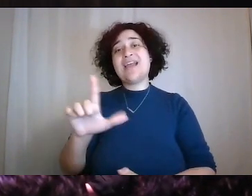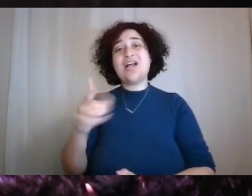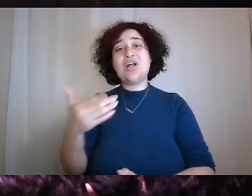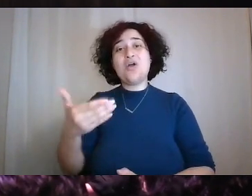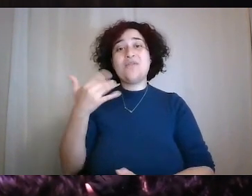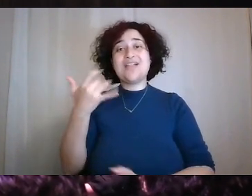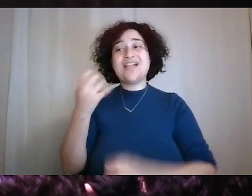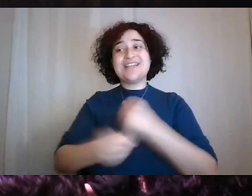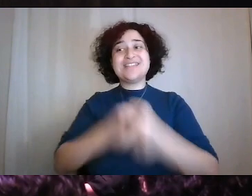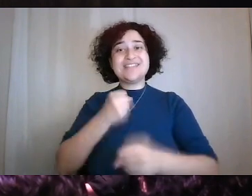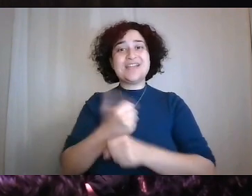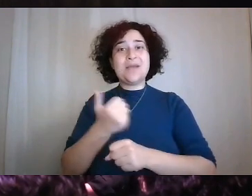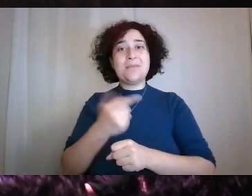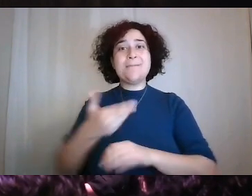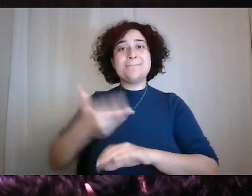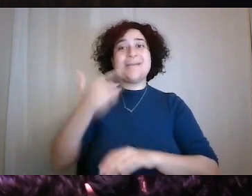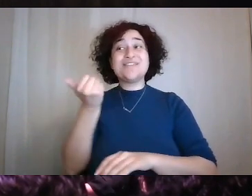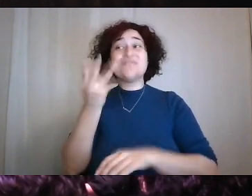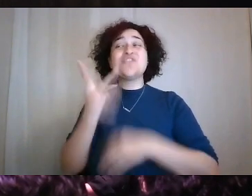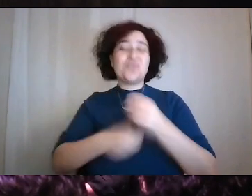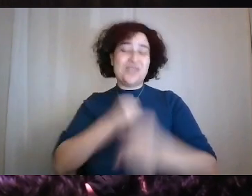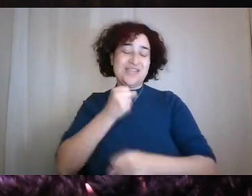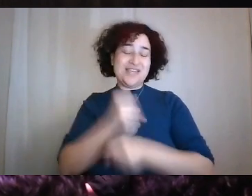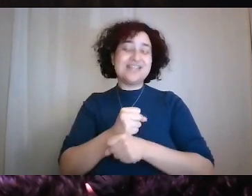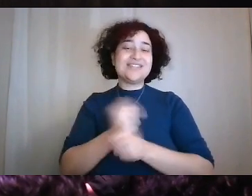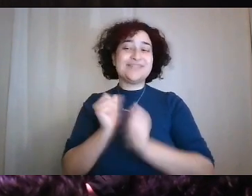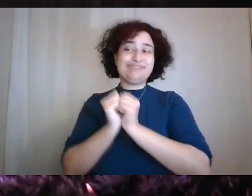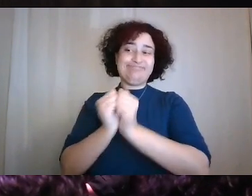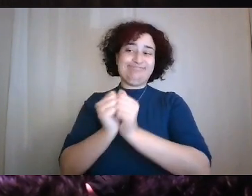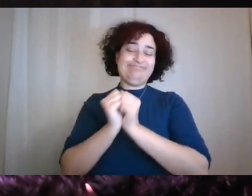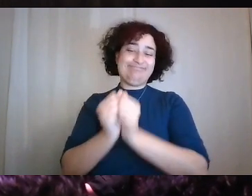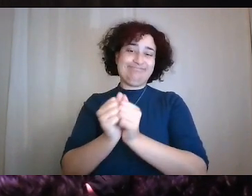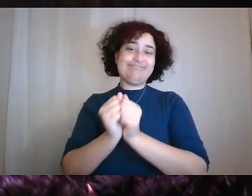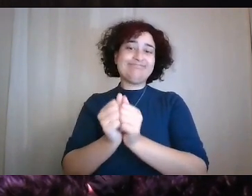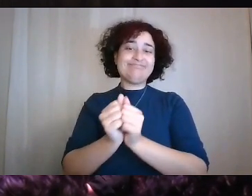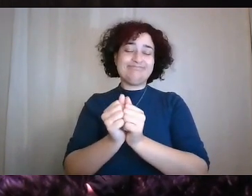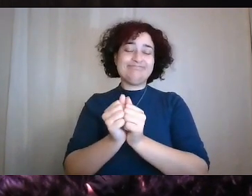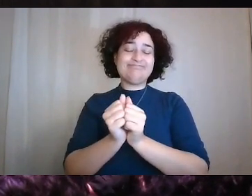years, as a convening champion." Abigail?